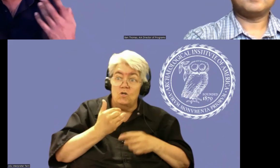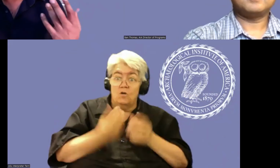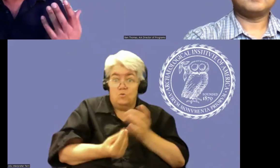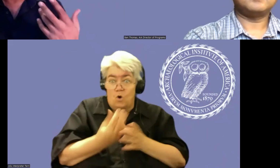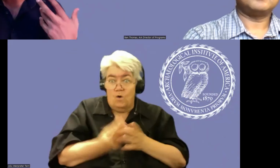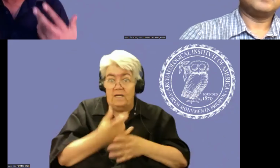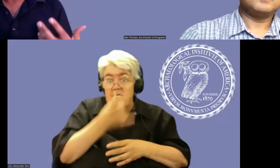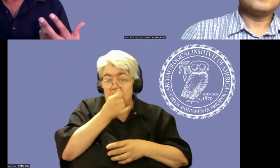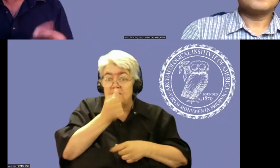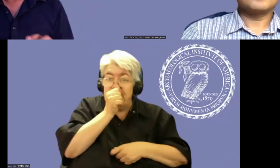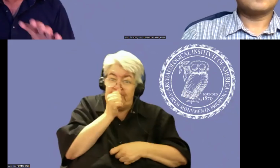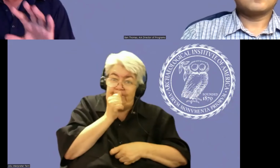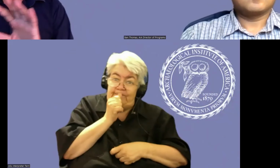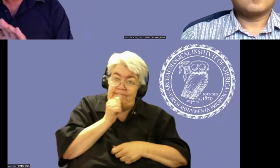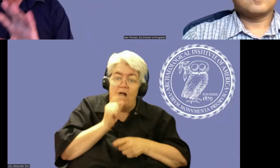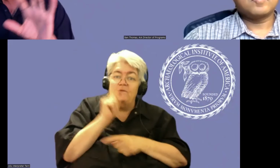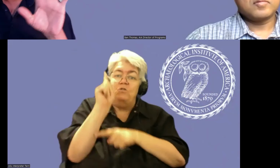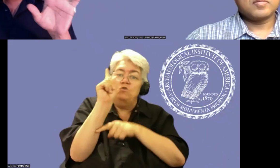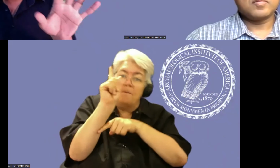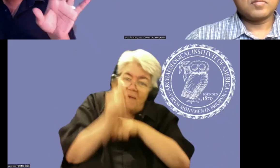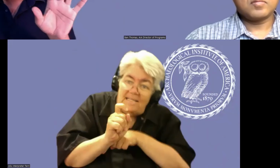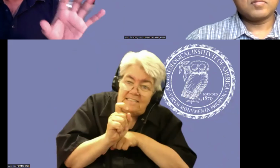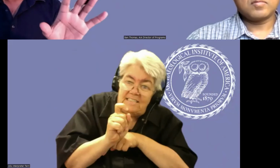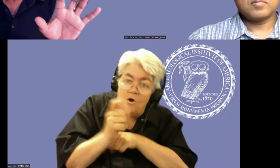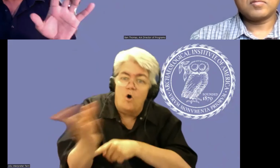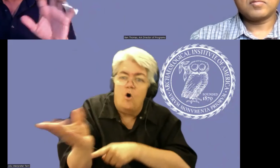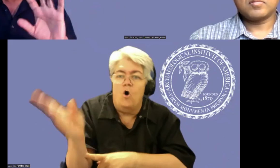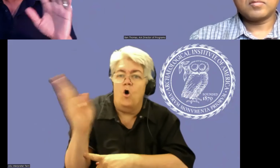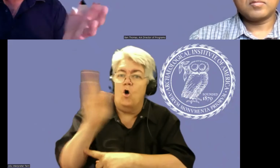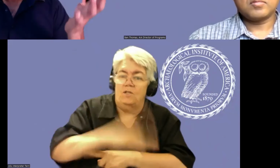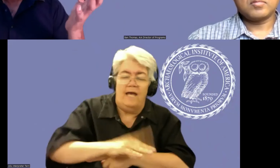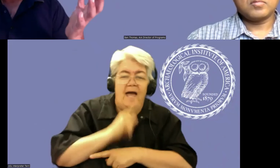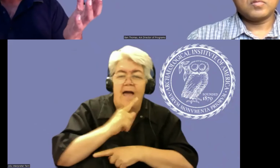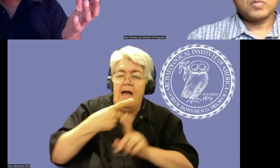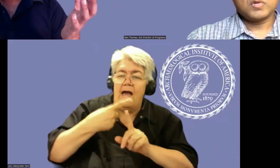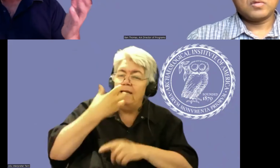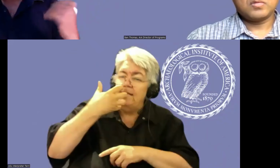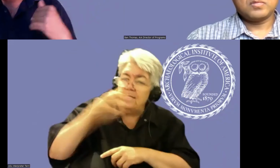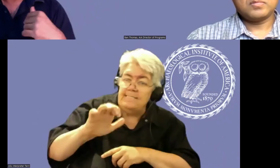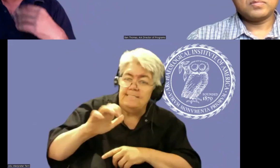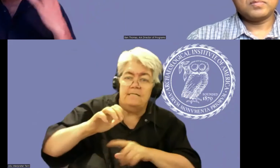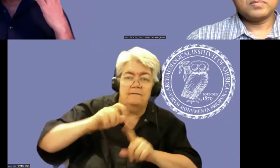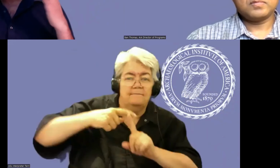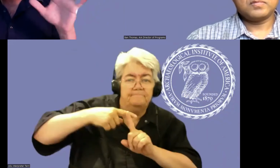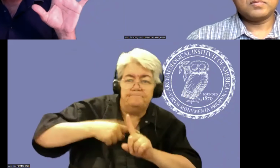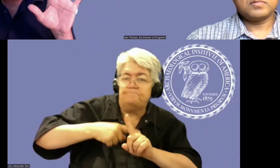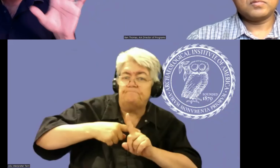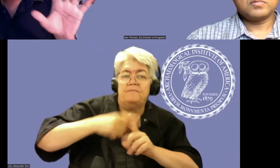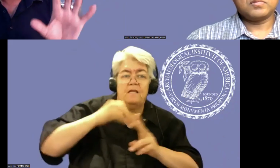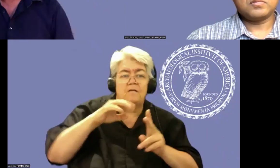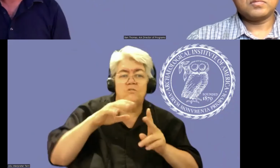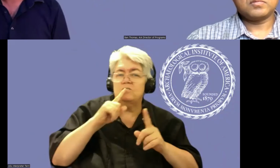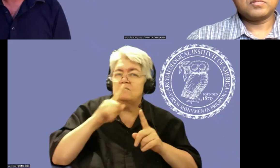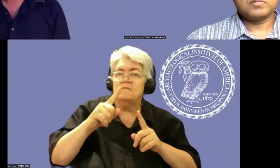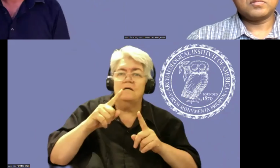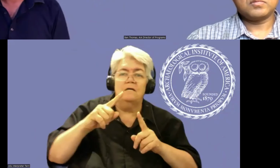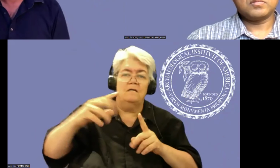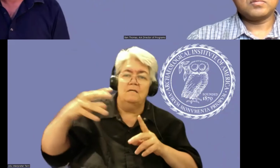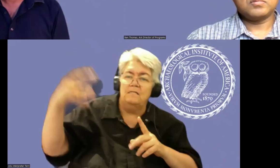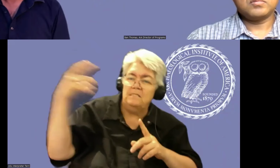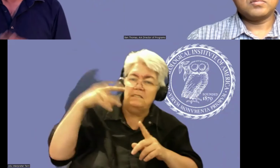you know, you're bent double because of the climate as well. It's right in the Tropic of Capricorn, very, very